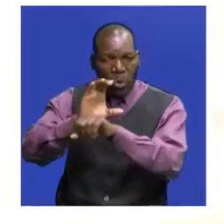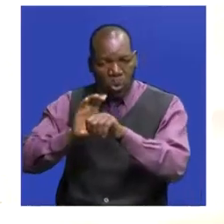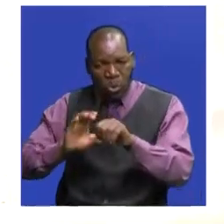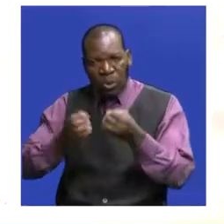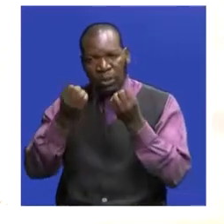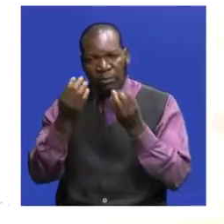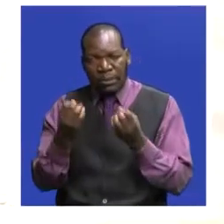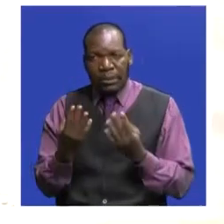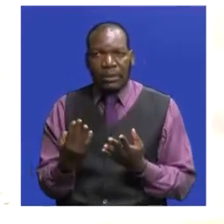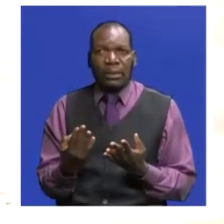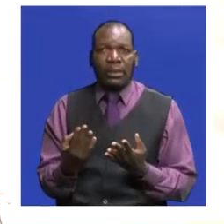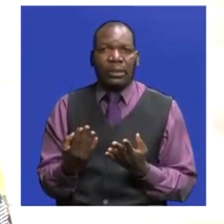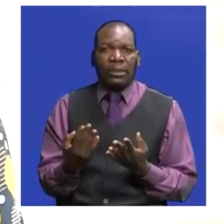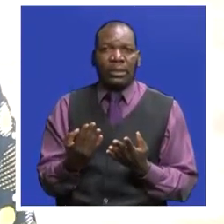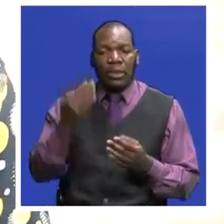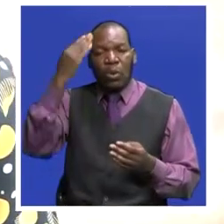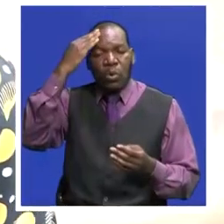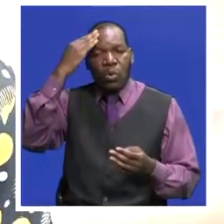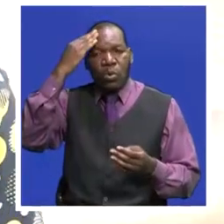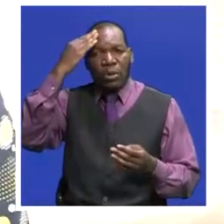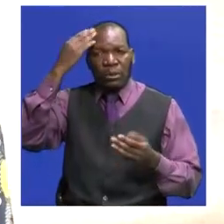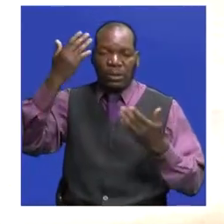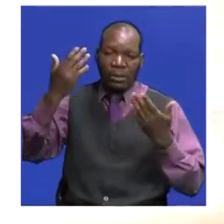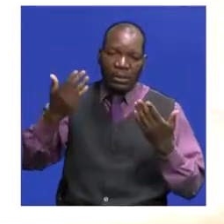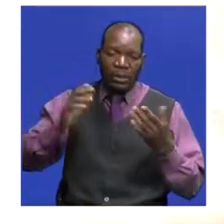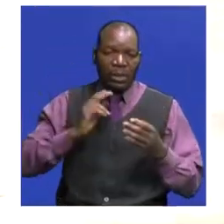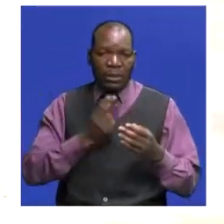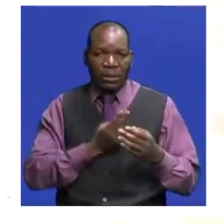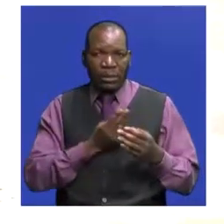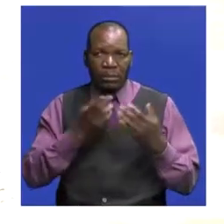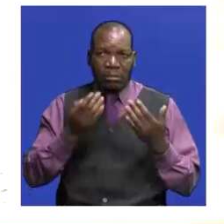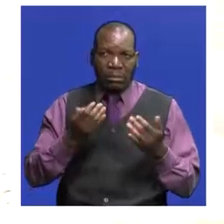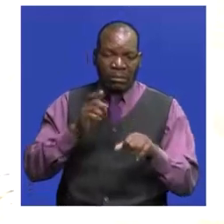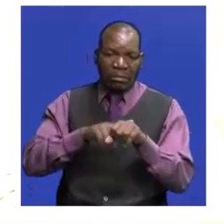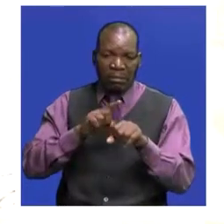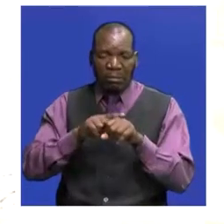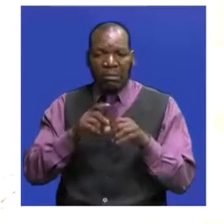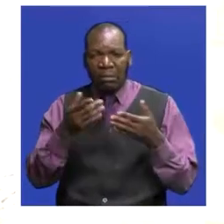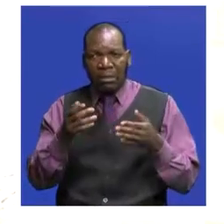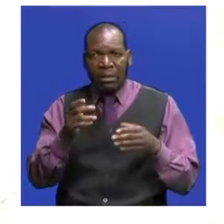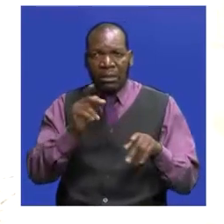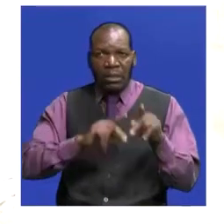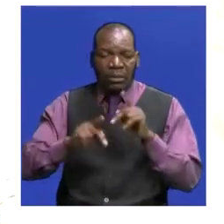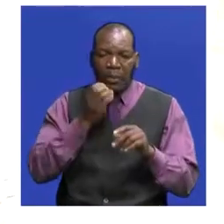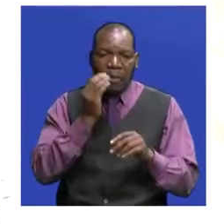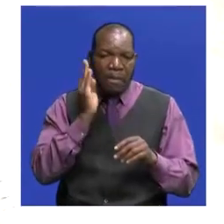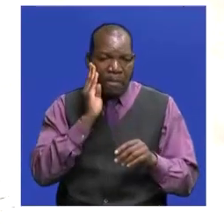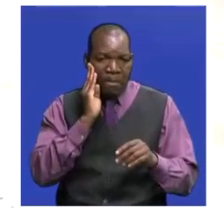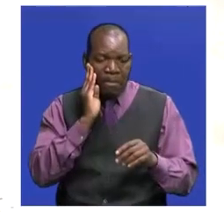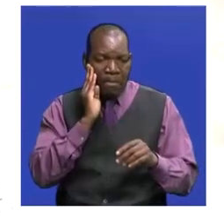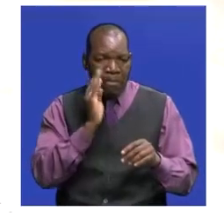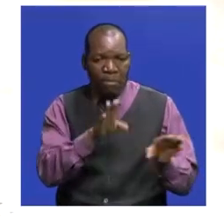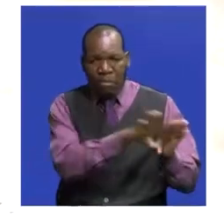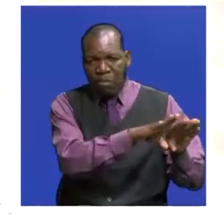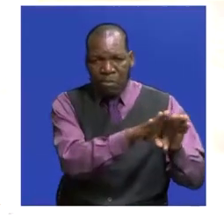factors. And in this case, we know to say we are coming out from a period where people were locked up in their homes. And